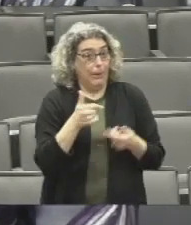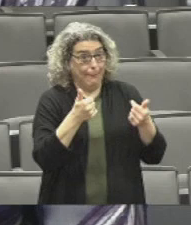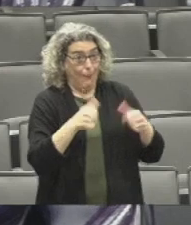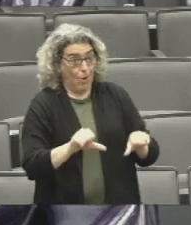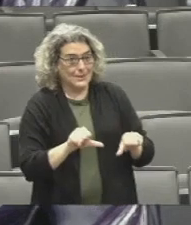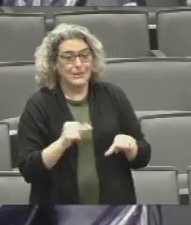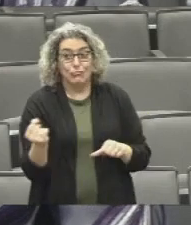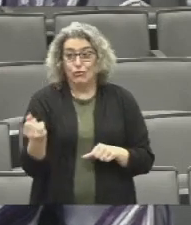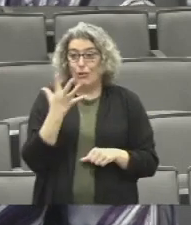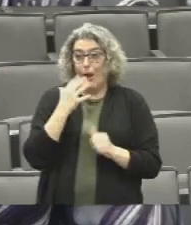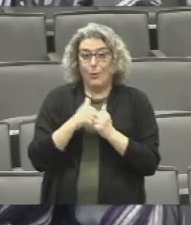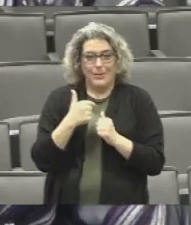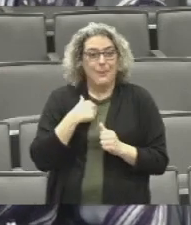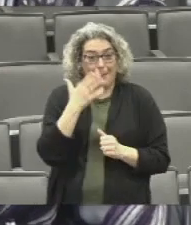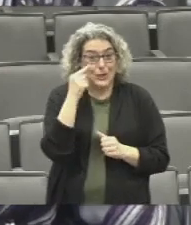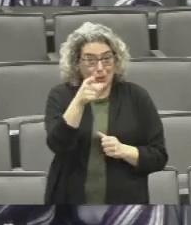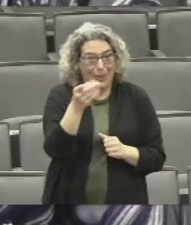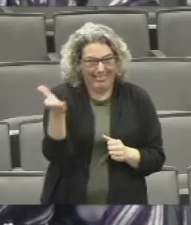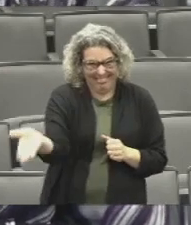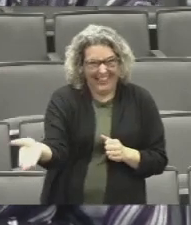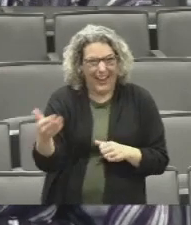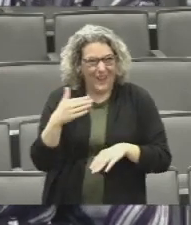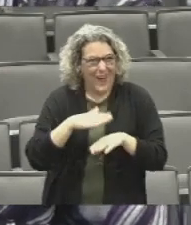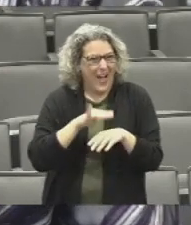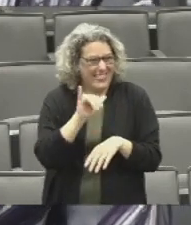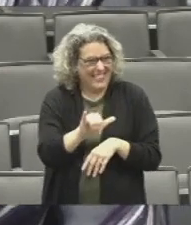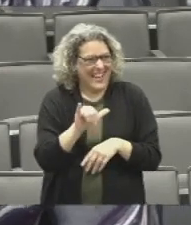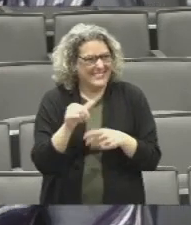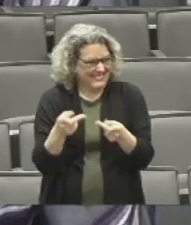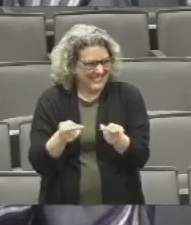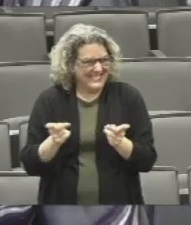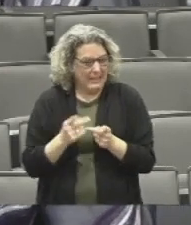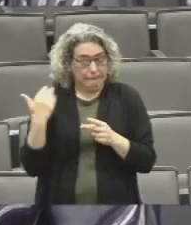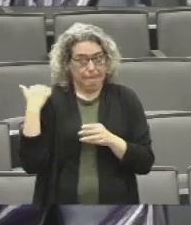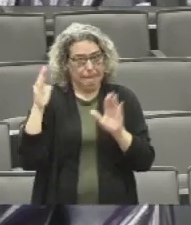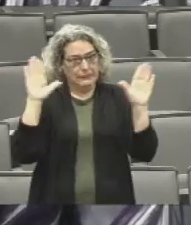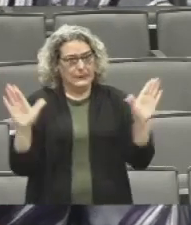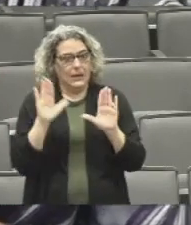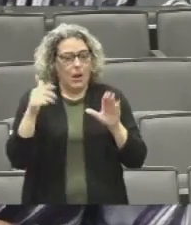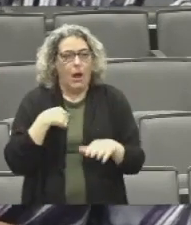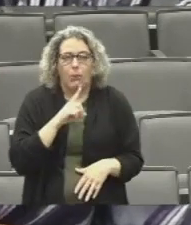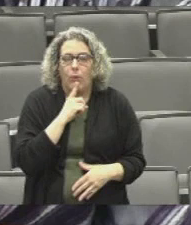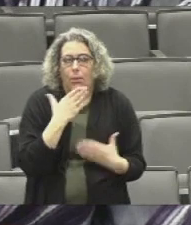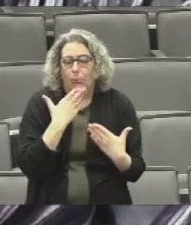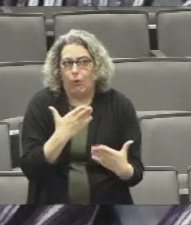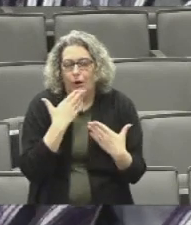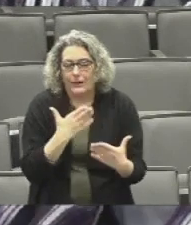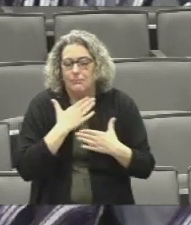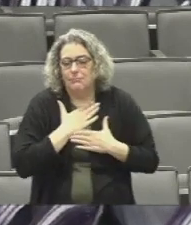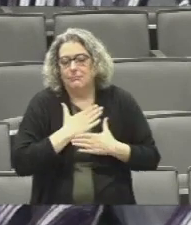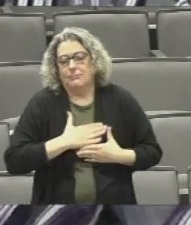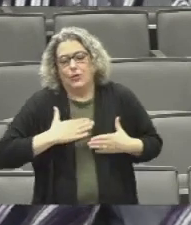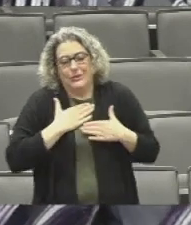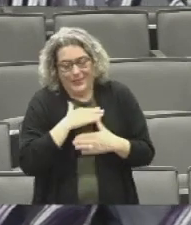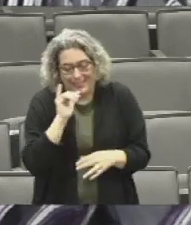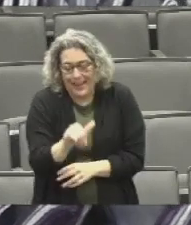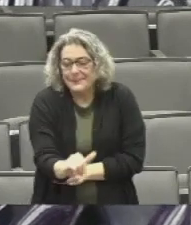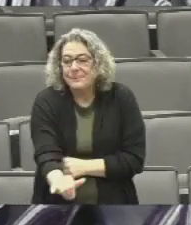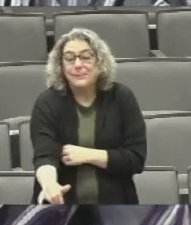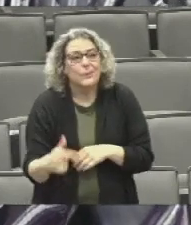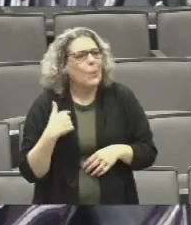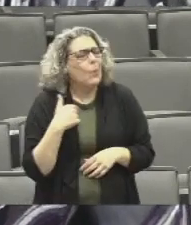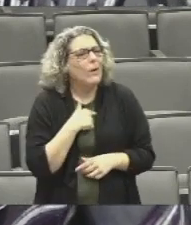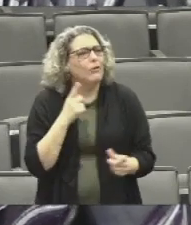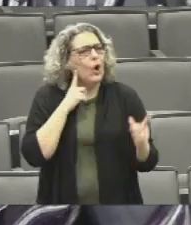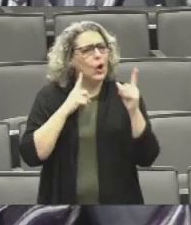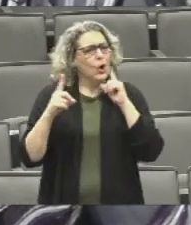shared with me, because you were at the site on Sunday. So I really, really appreciate that. We have